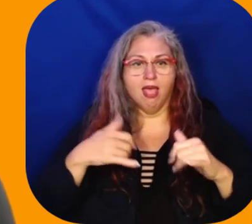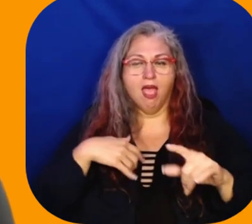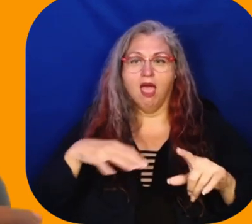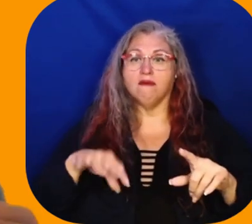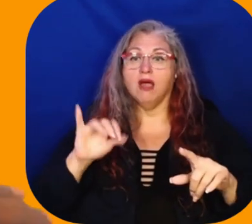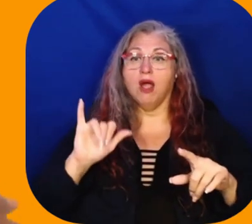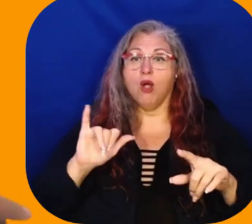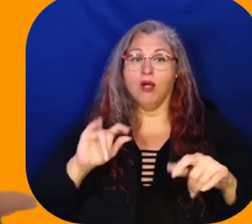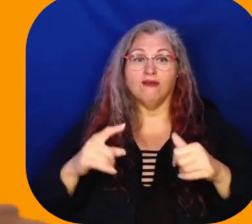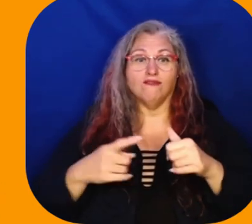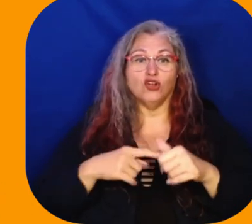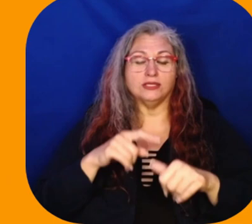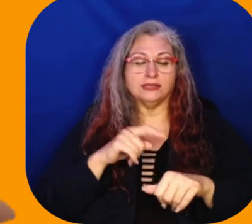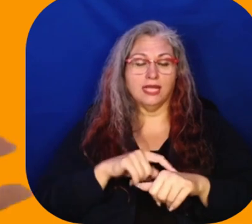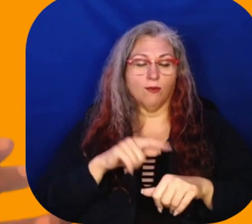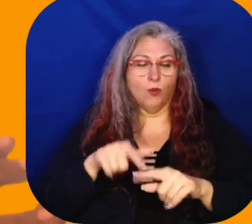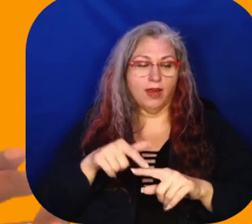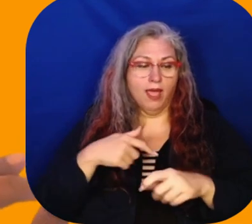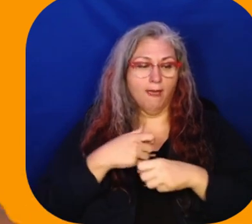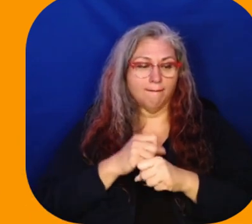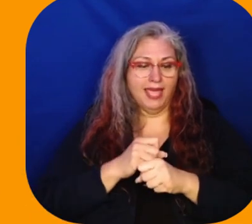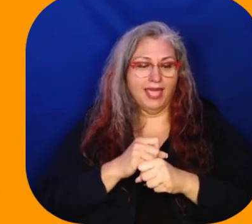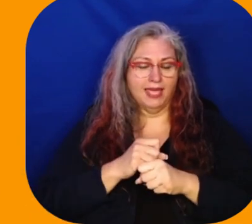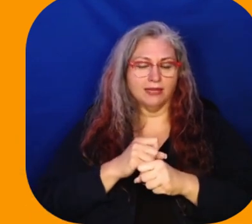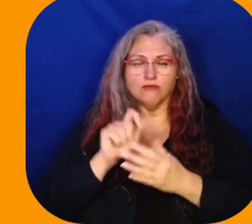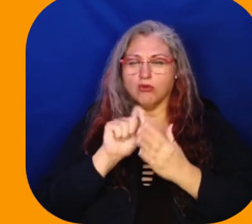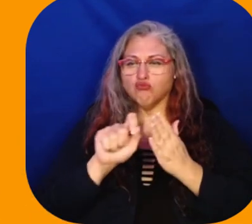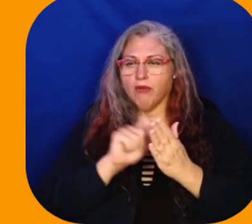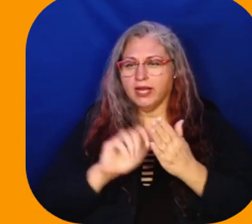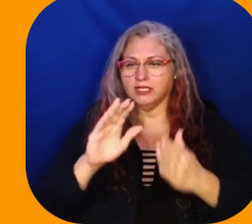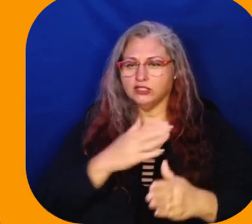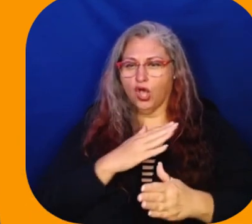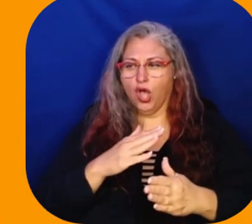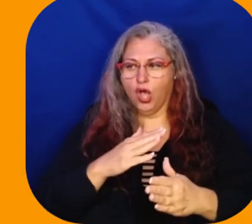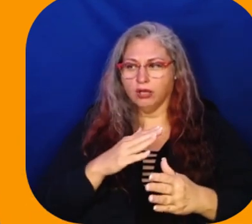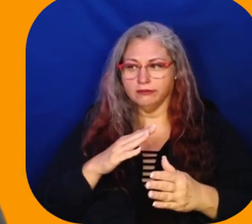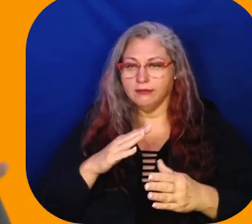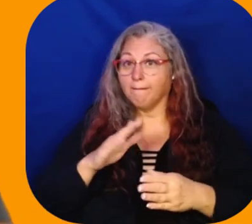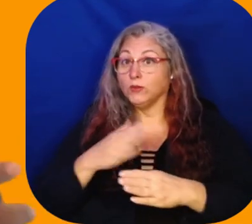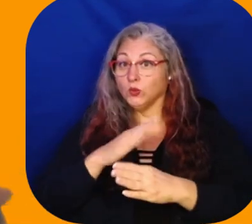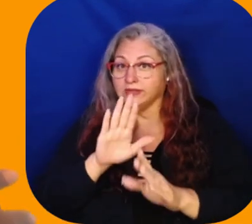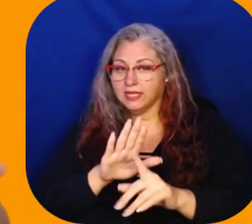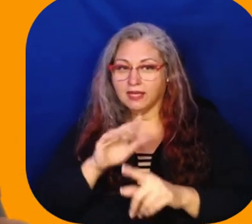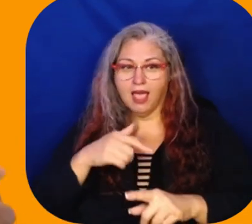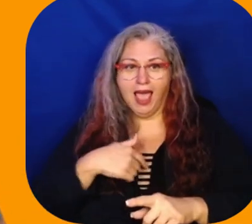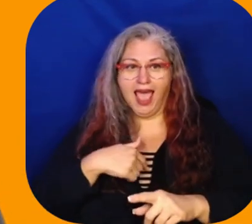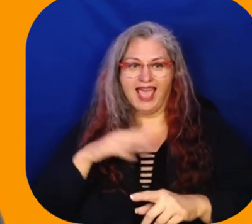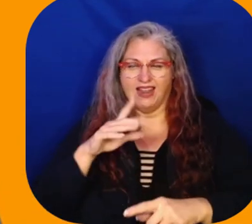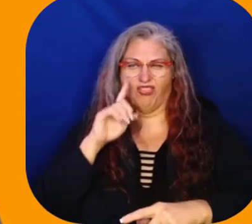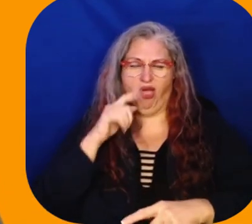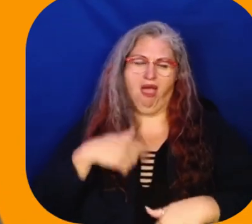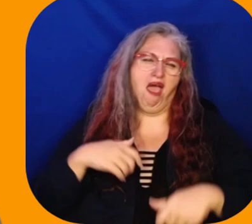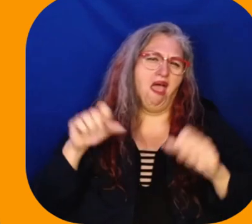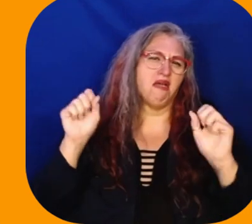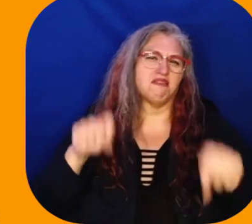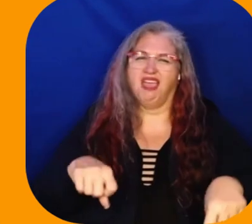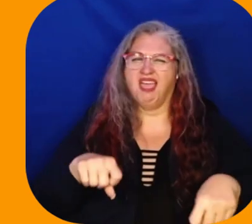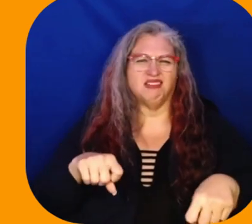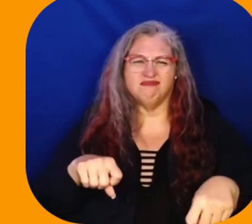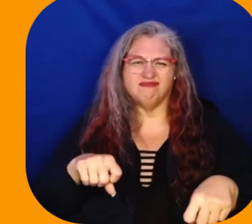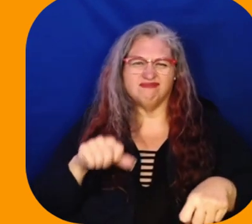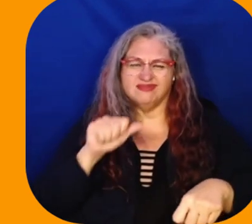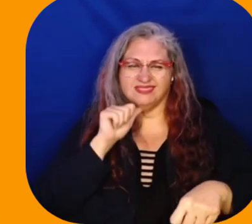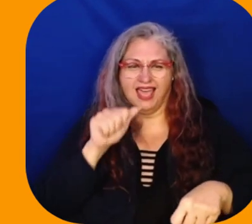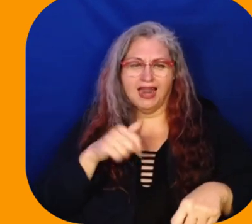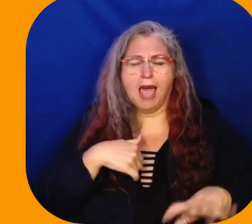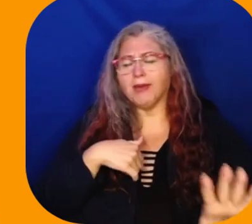made I composed a song musically, I just never thought I was capable of anything like that. It was something I loved and I wanted